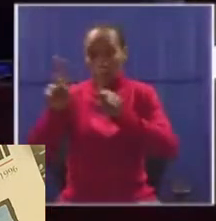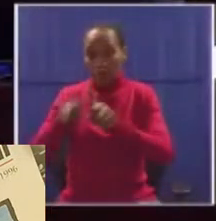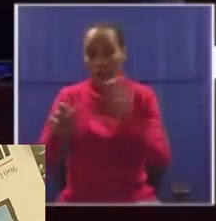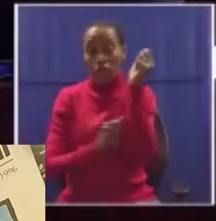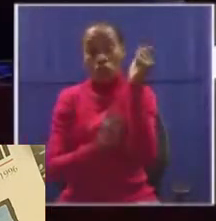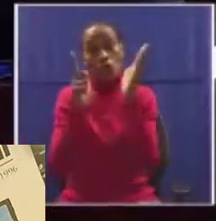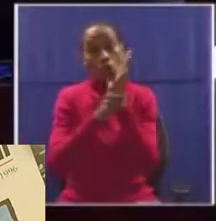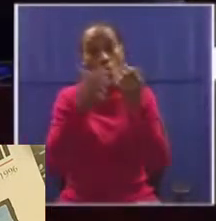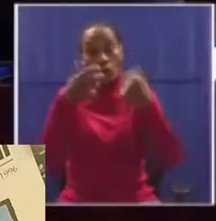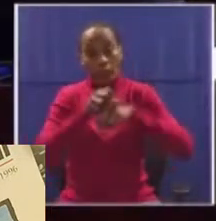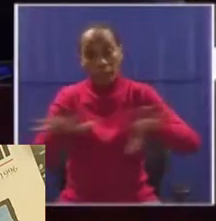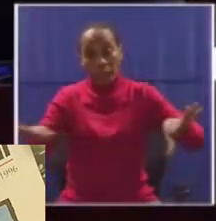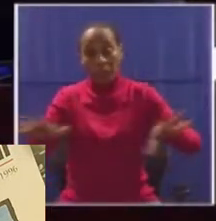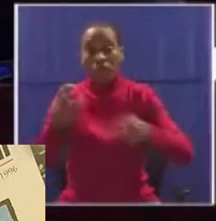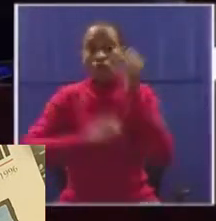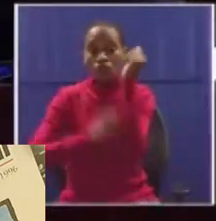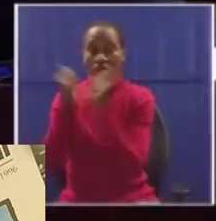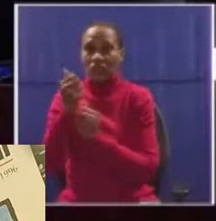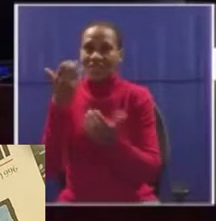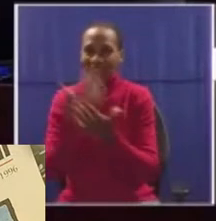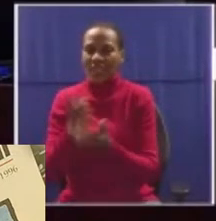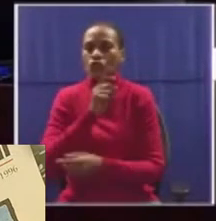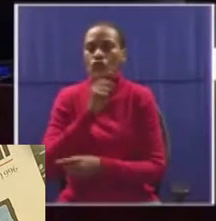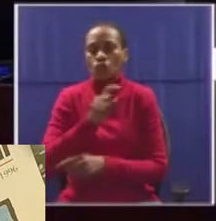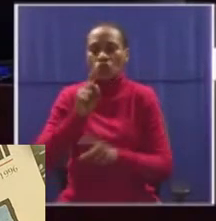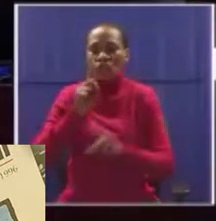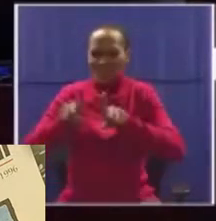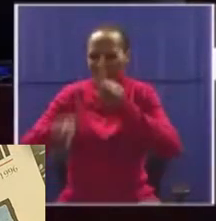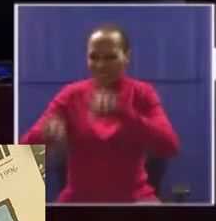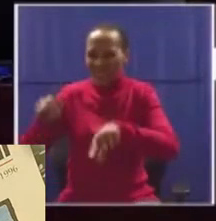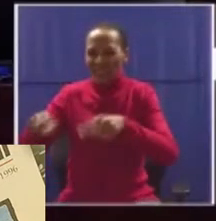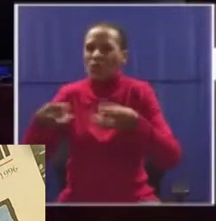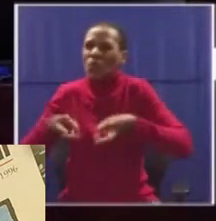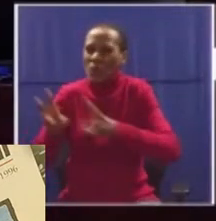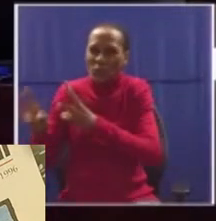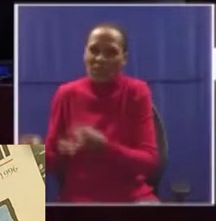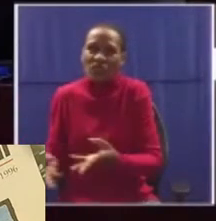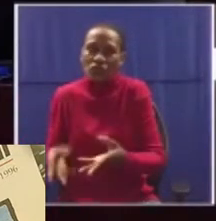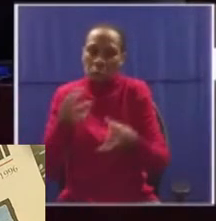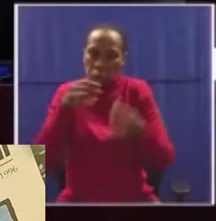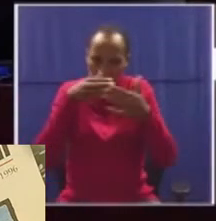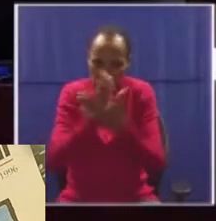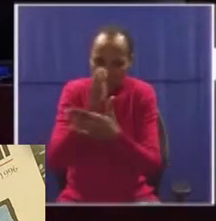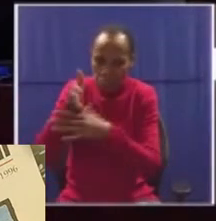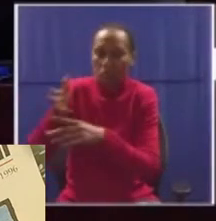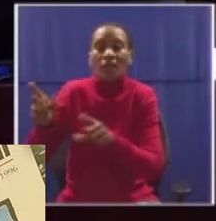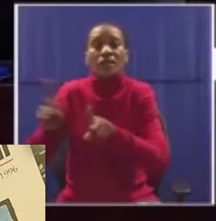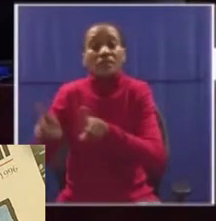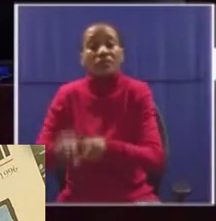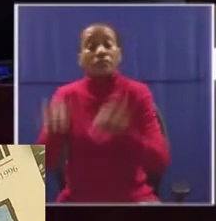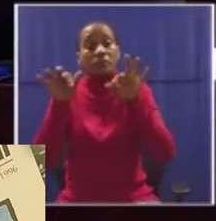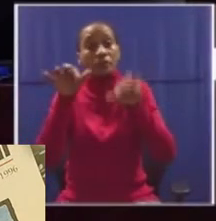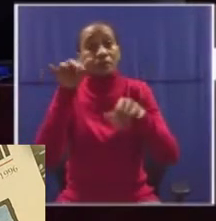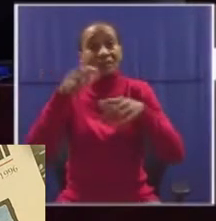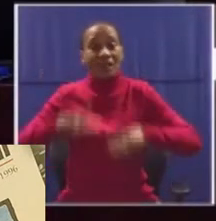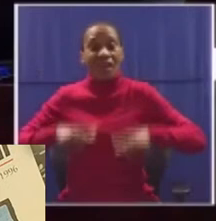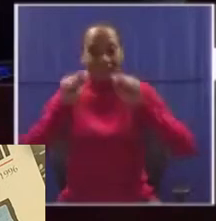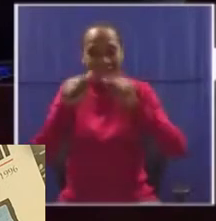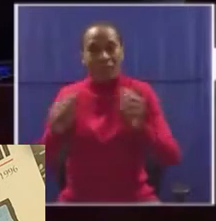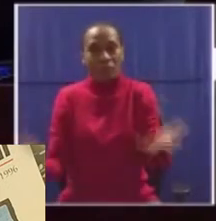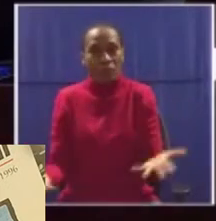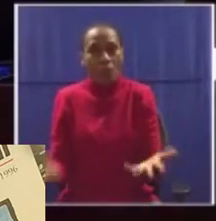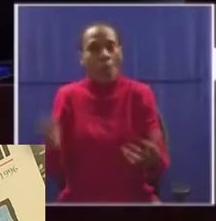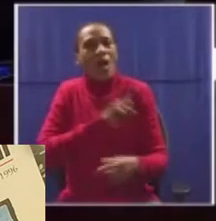electronically invade the intimate personal sphere of people's lives but also to maintain and cement its presence there continuously